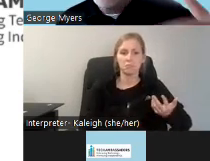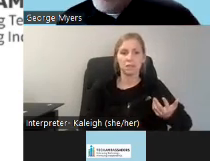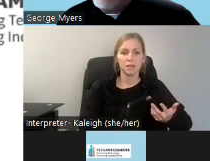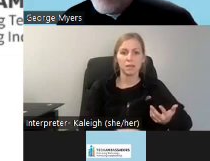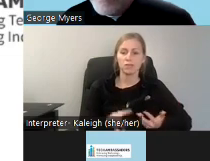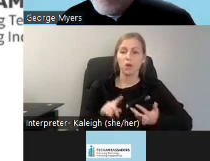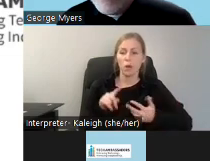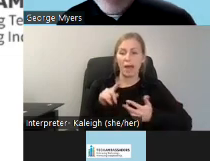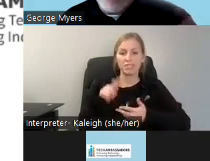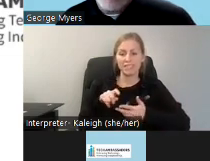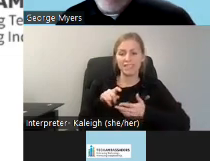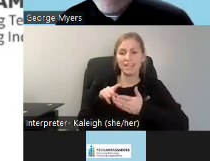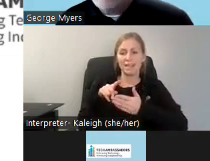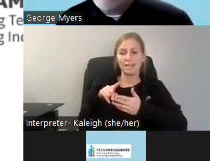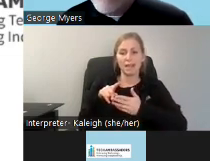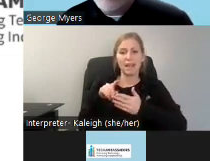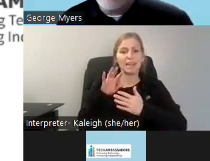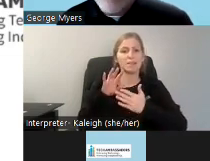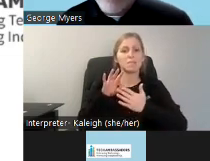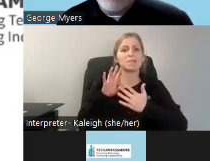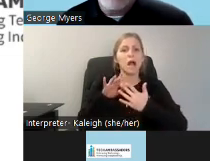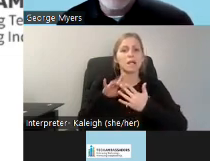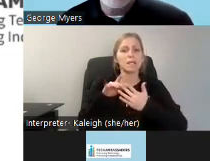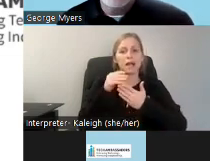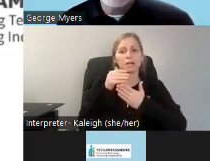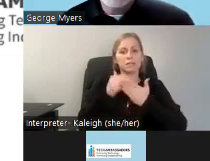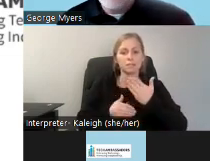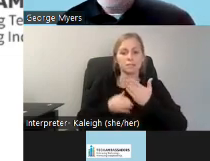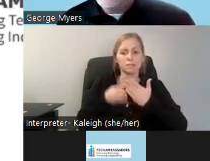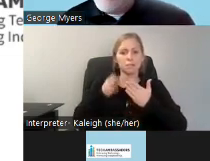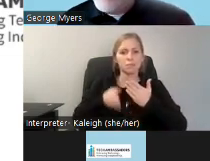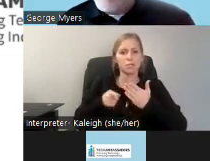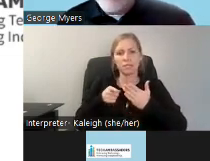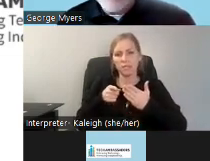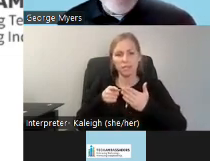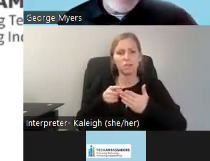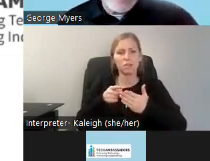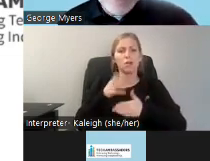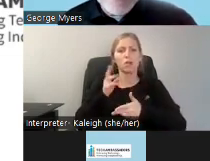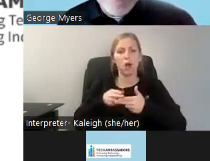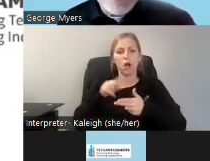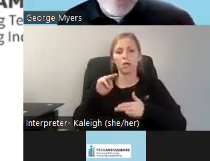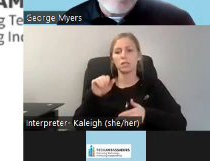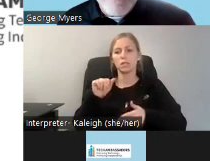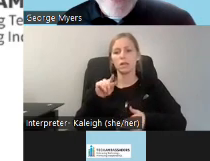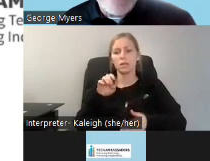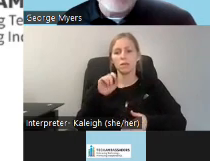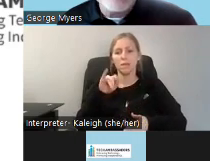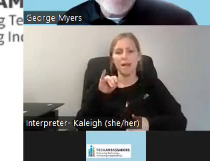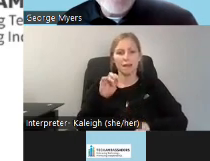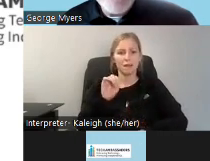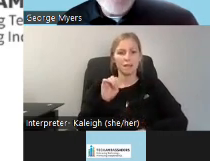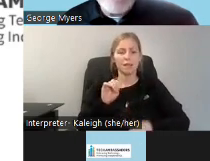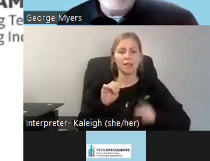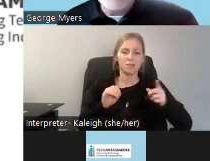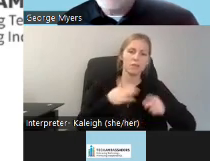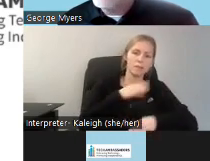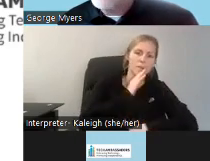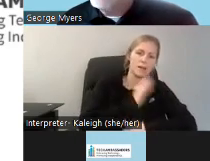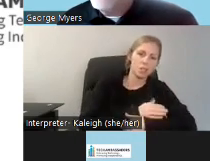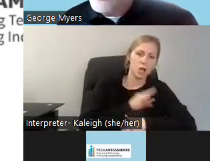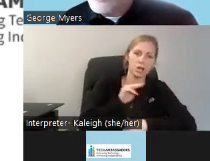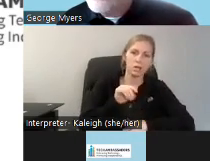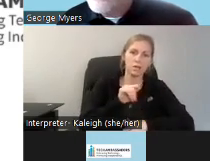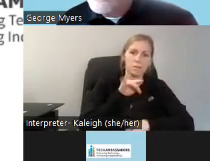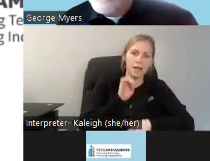Madeline that it could reference. It's going to go to the contact list on the phone and look that up. So that's my daughter, Maddie. So